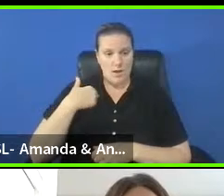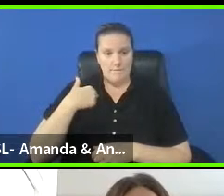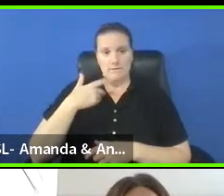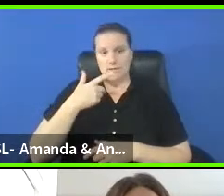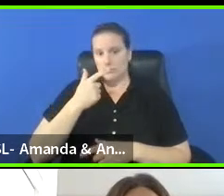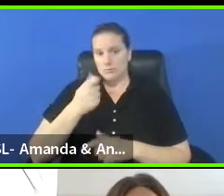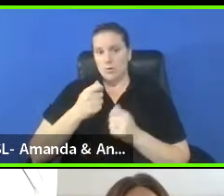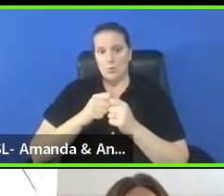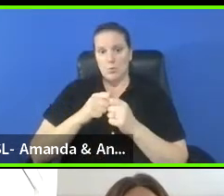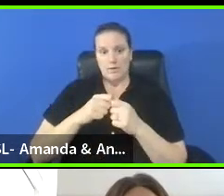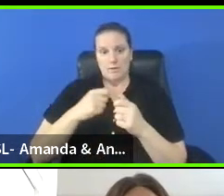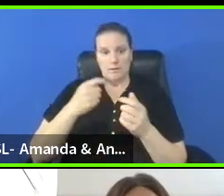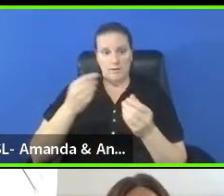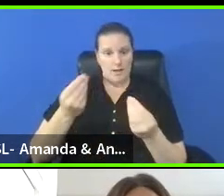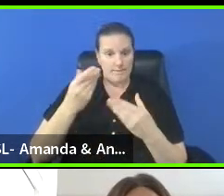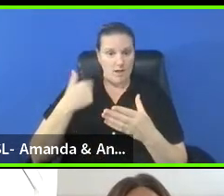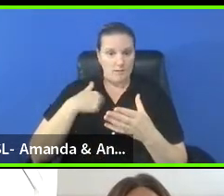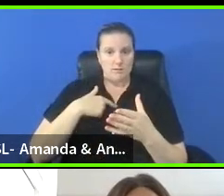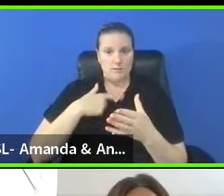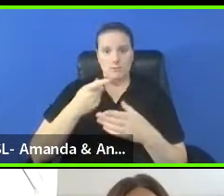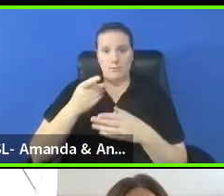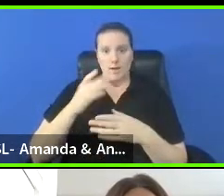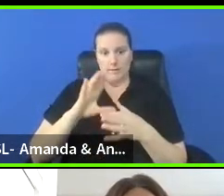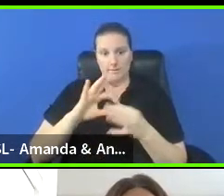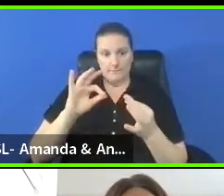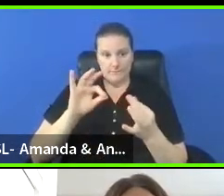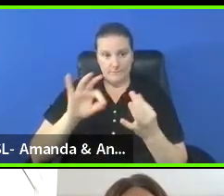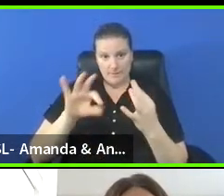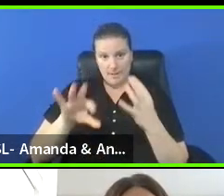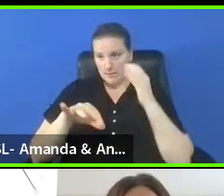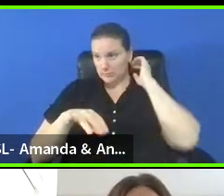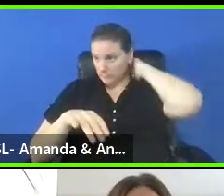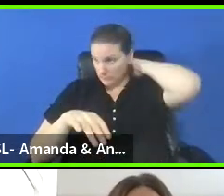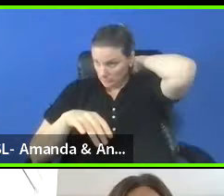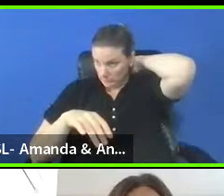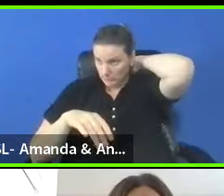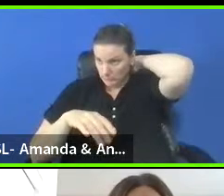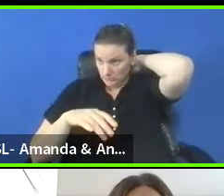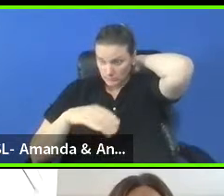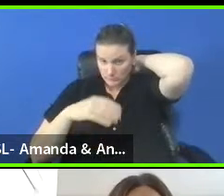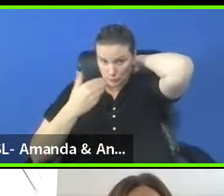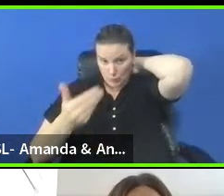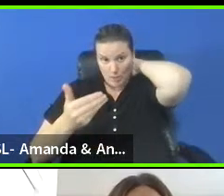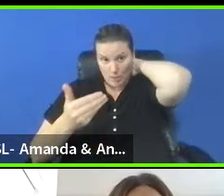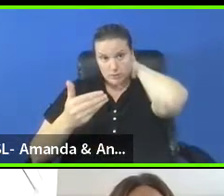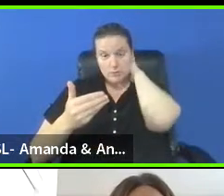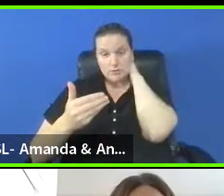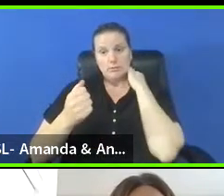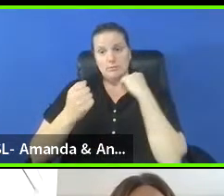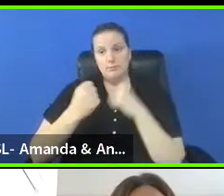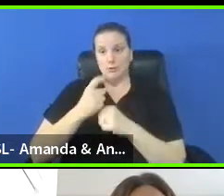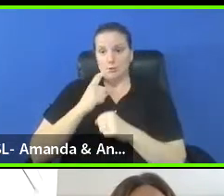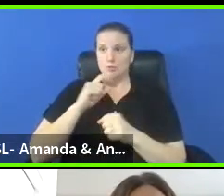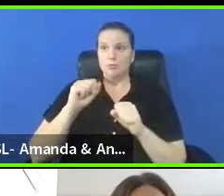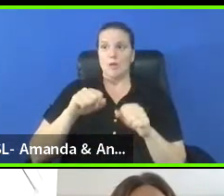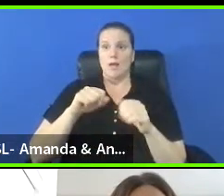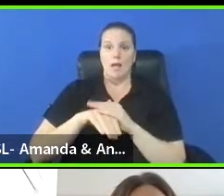interested in providing us public feedback. So we're going to go ahead and make sure that you can